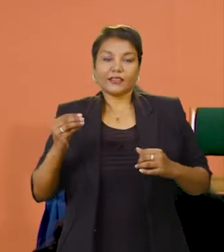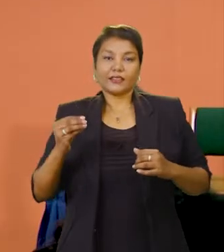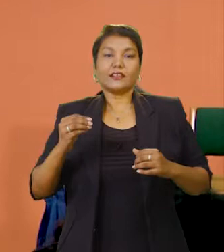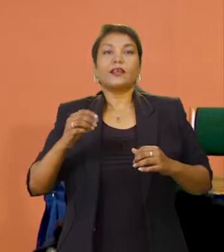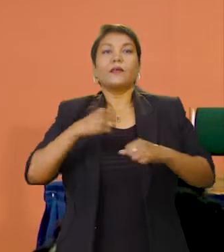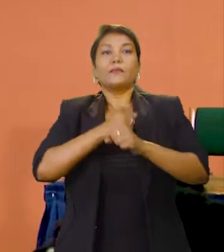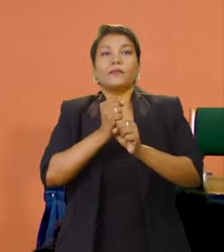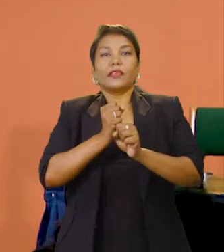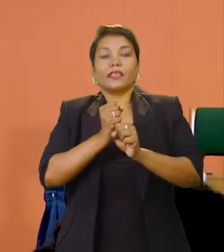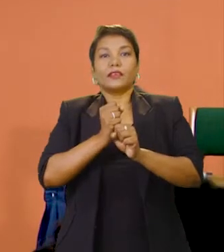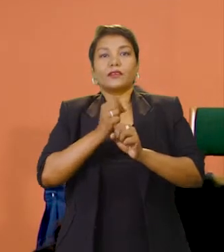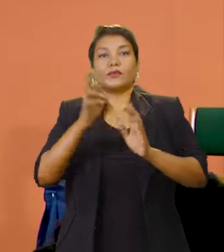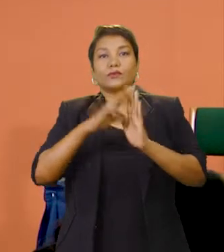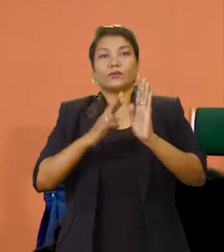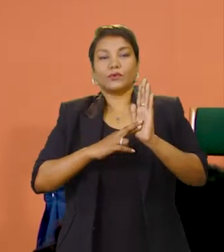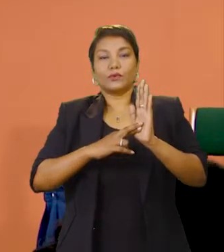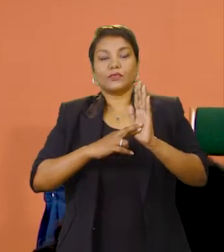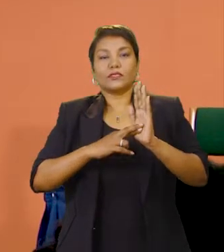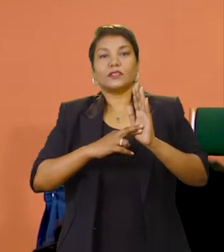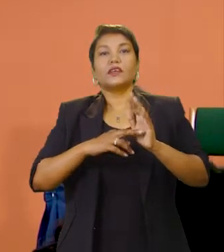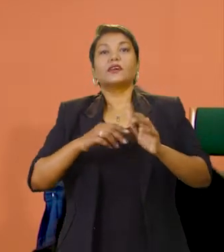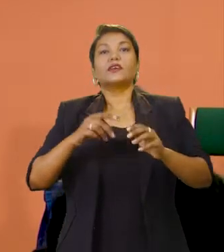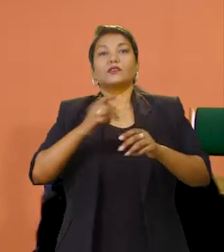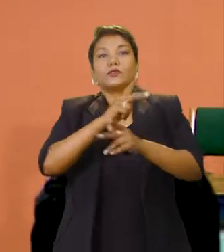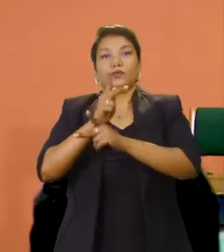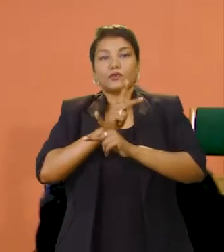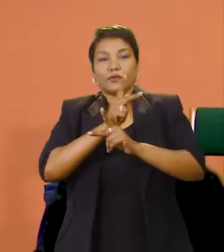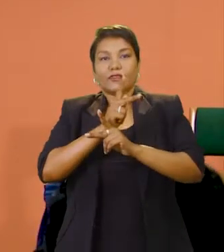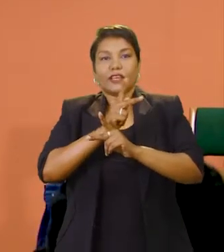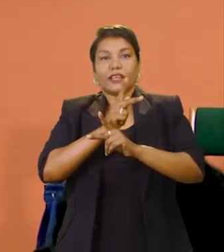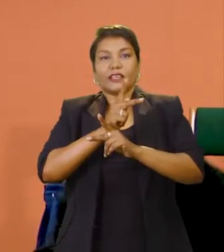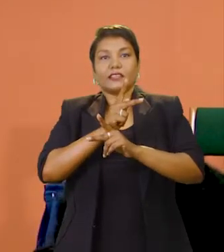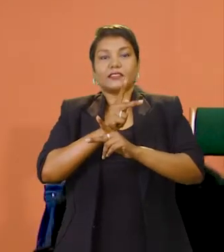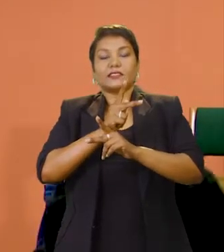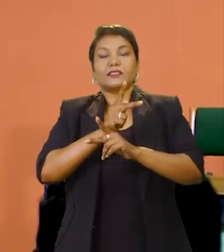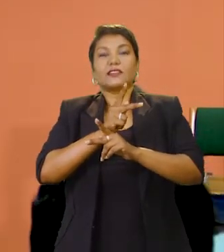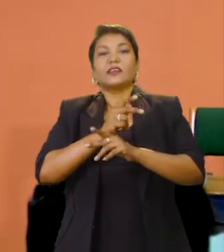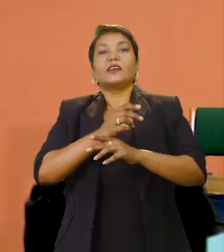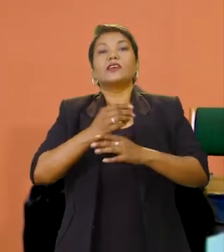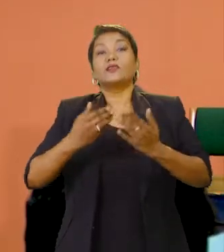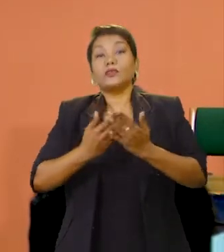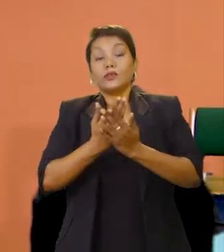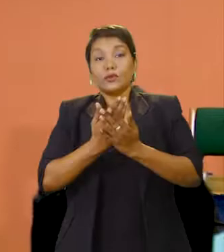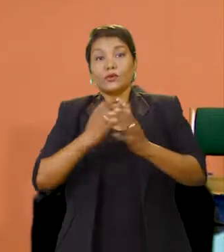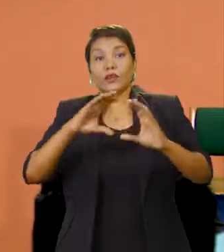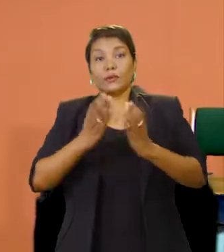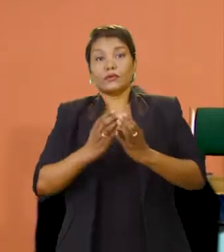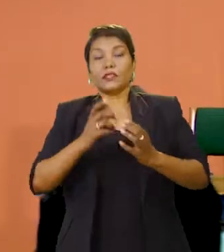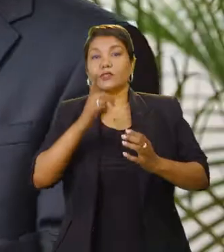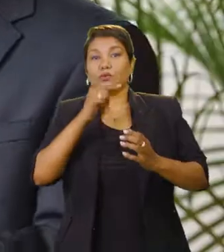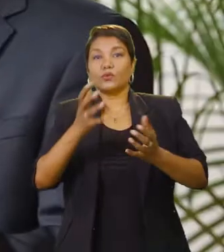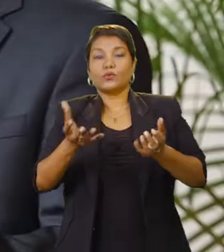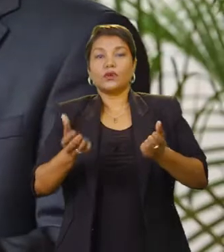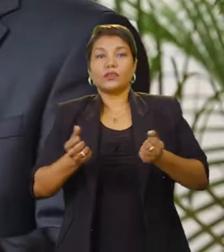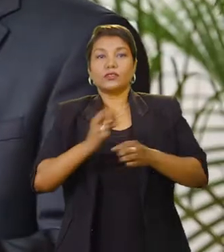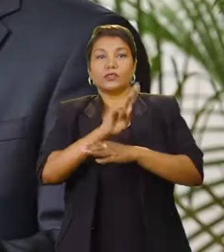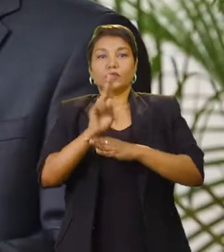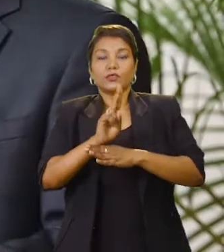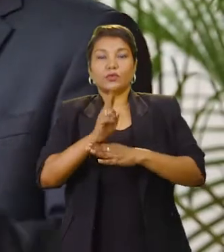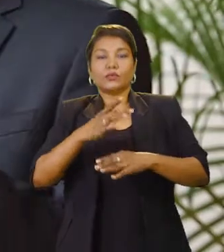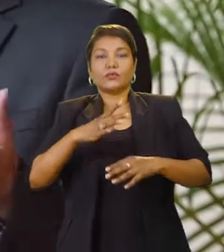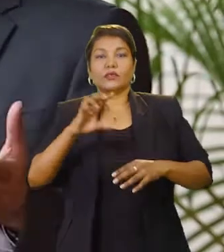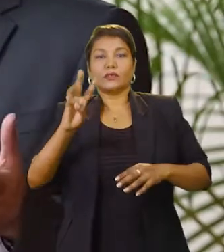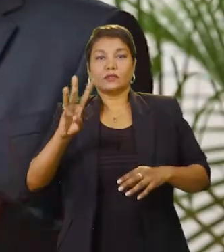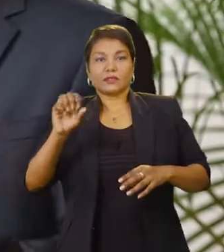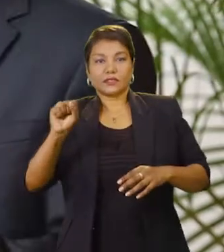of the rules that we're proposing is essentially one first and foremost to protect the existing users in the band, because they are also